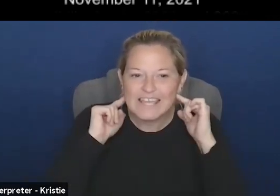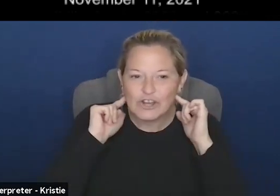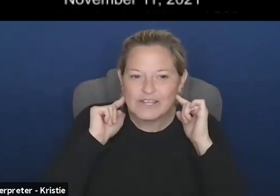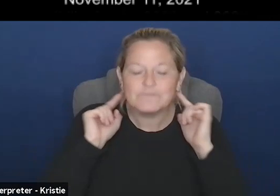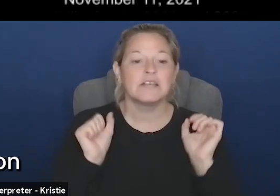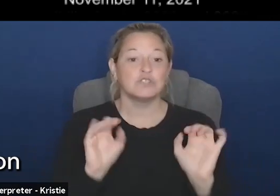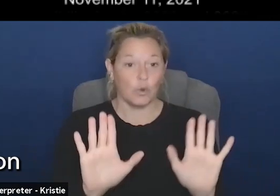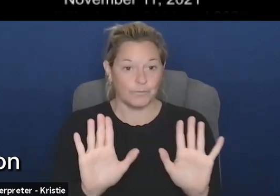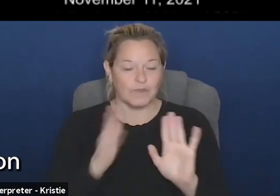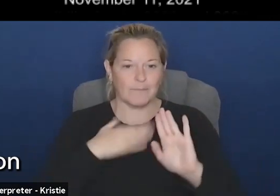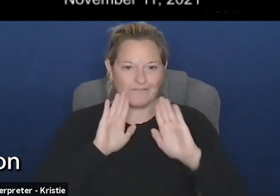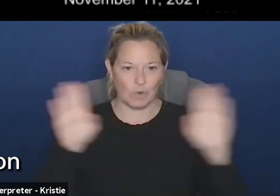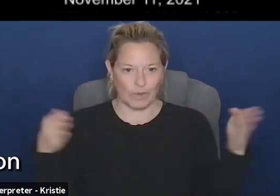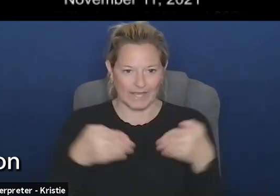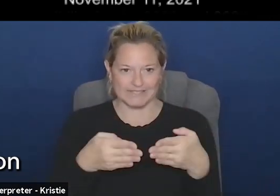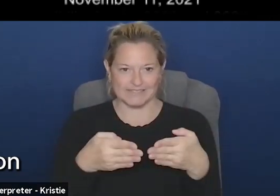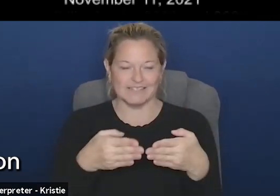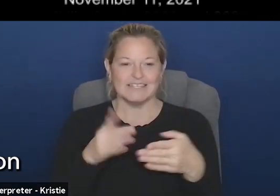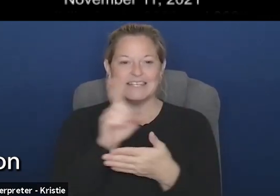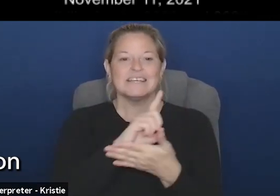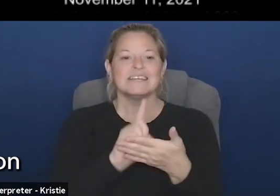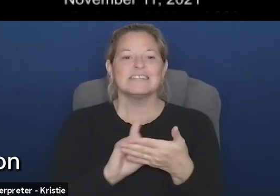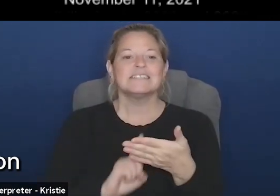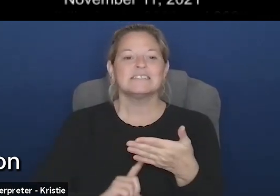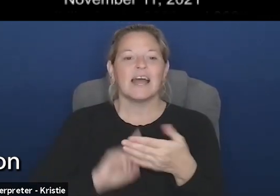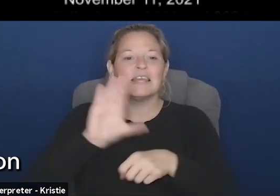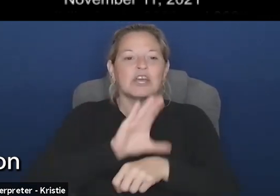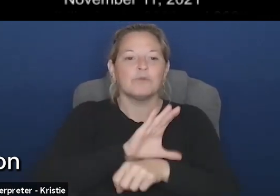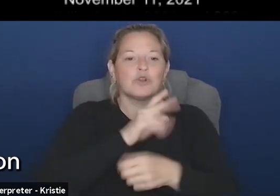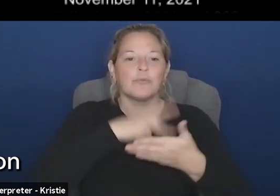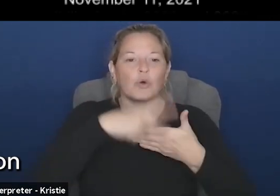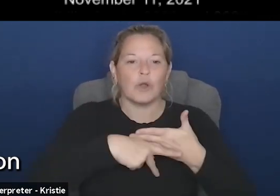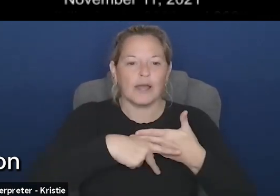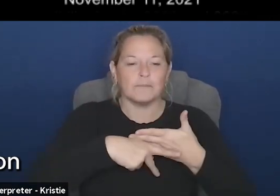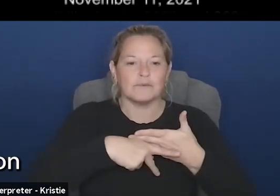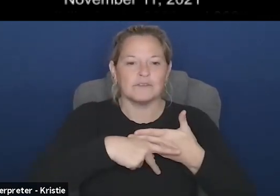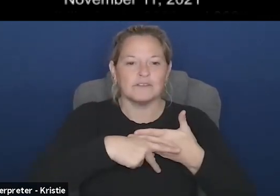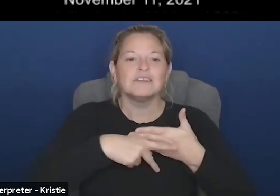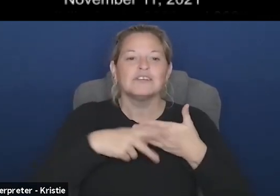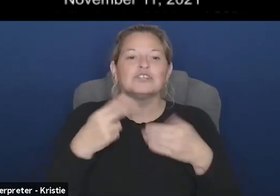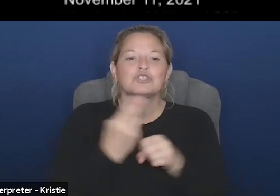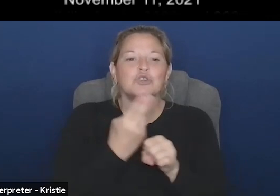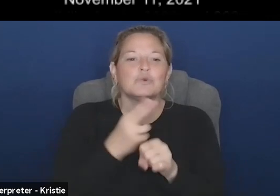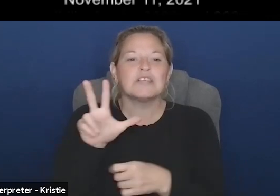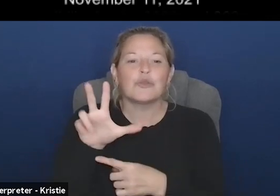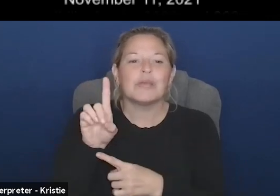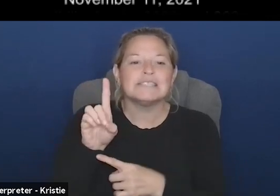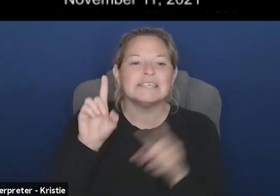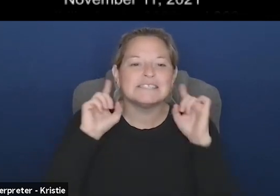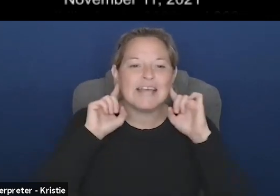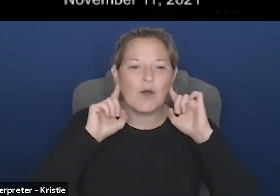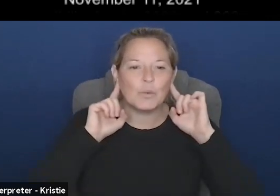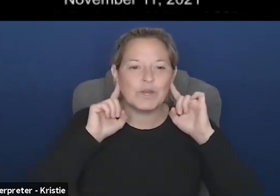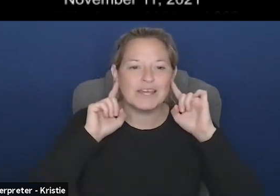computer interfaces that would take advantage of spatial hearing, 3D sound and location using